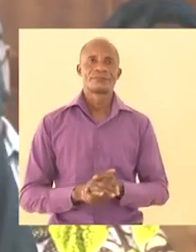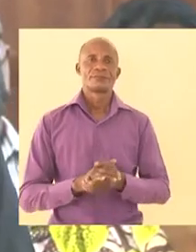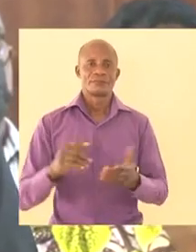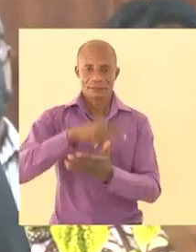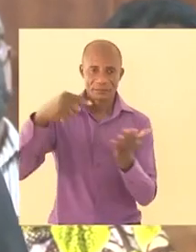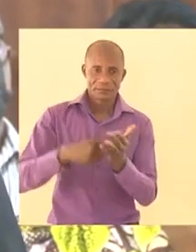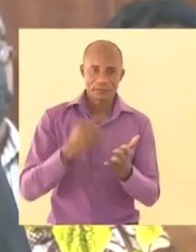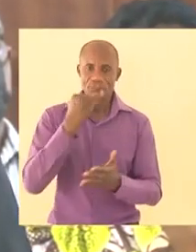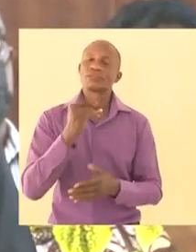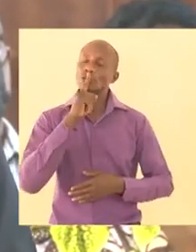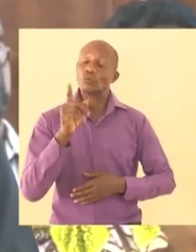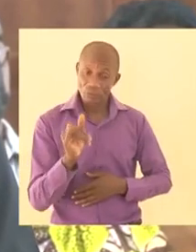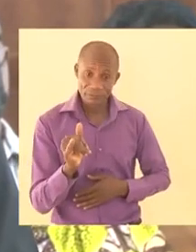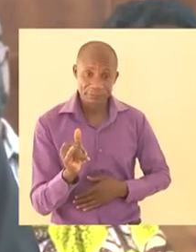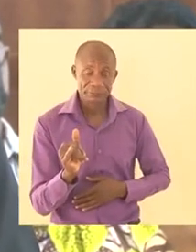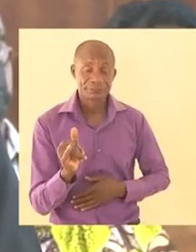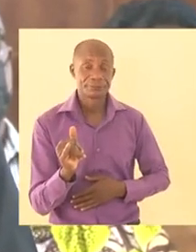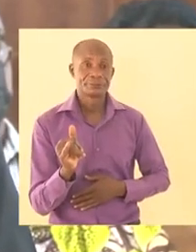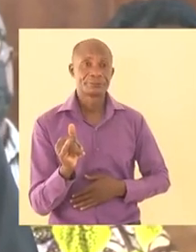Father, this is really